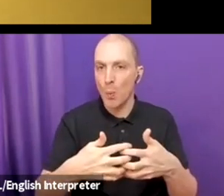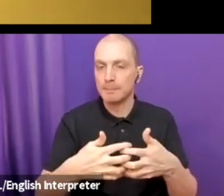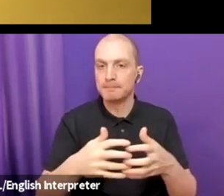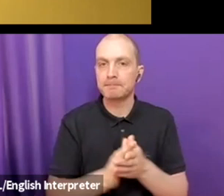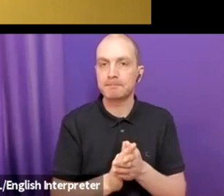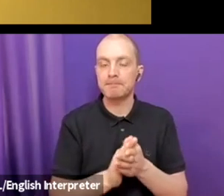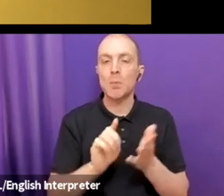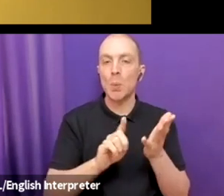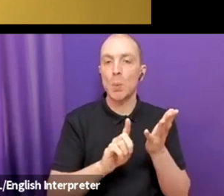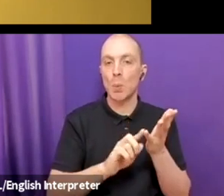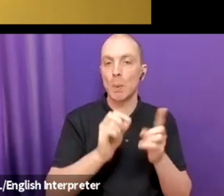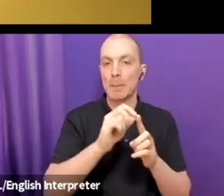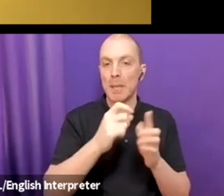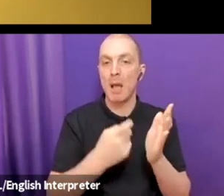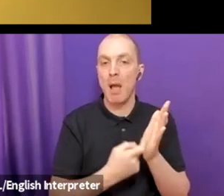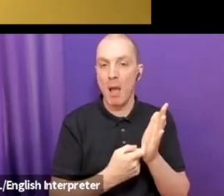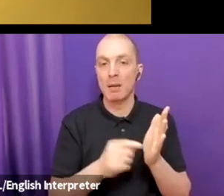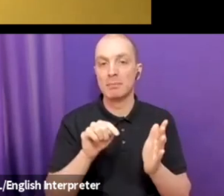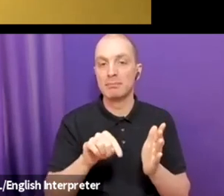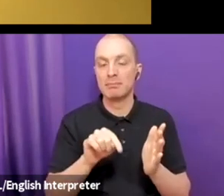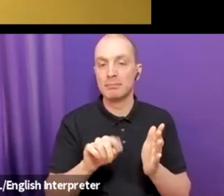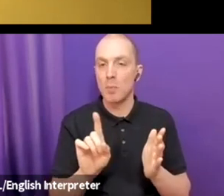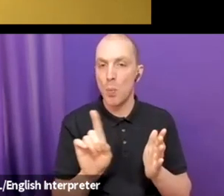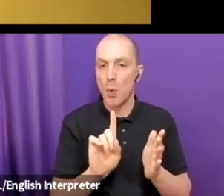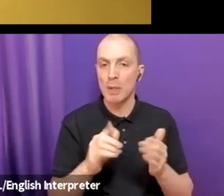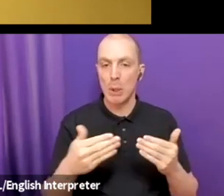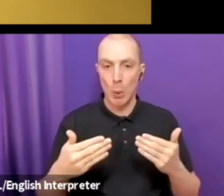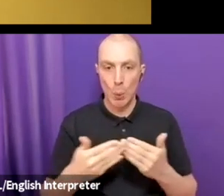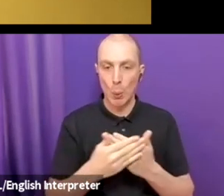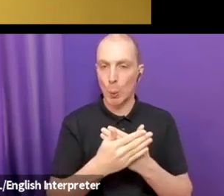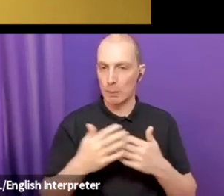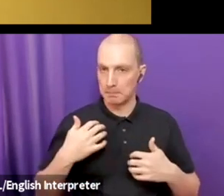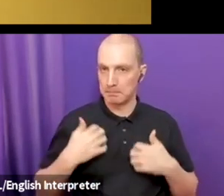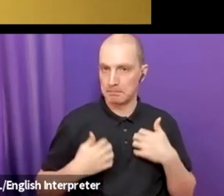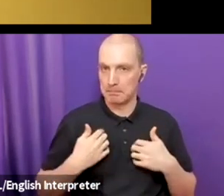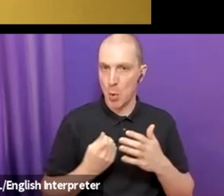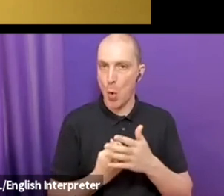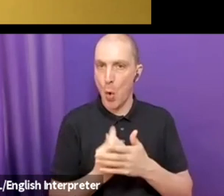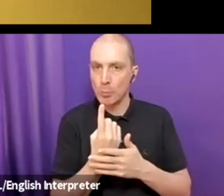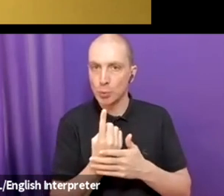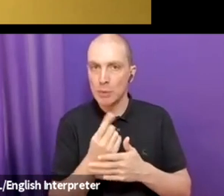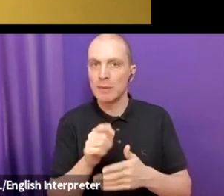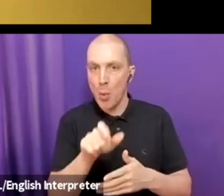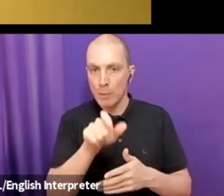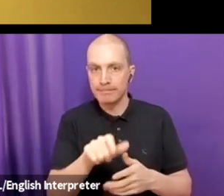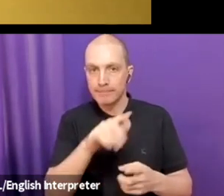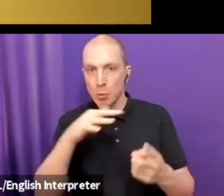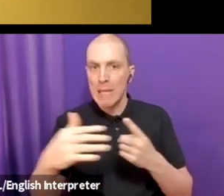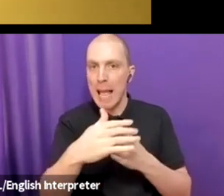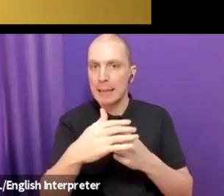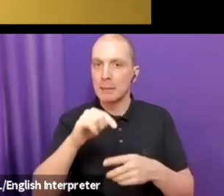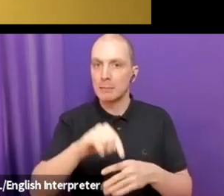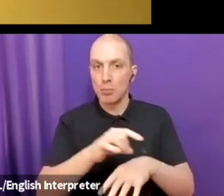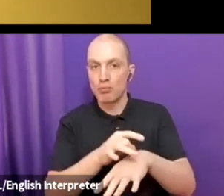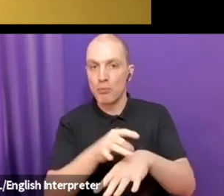the UPR. So the UPR provides a new and exciting opportunity for civil society and practitioners to hold the